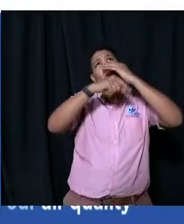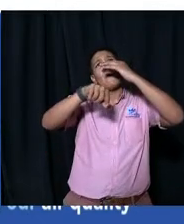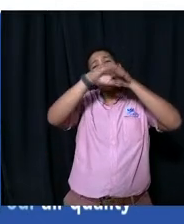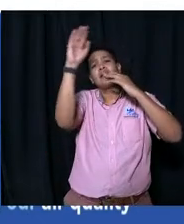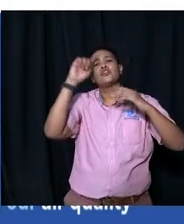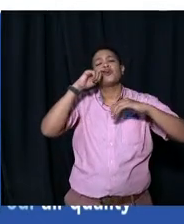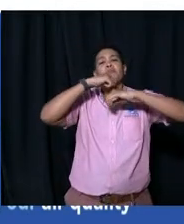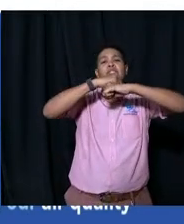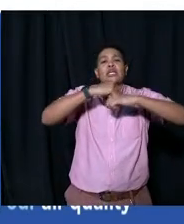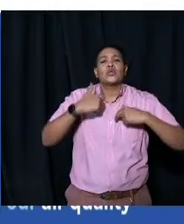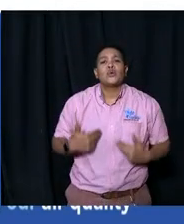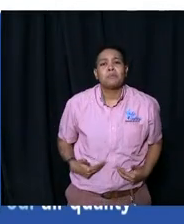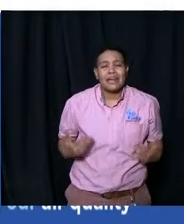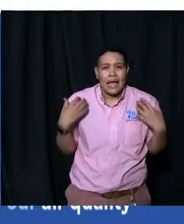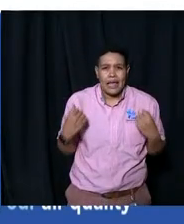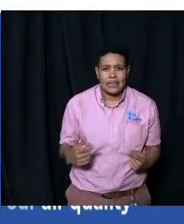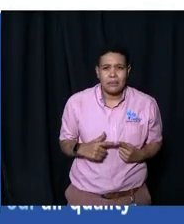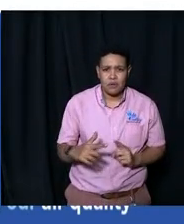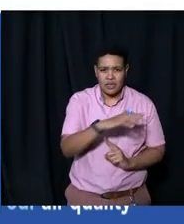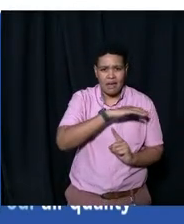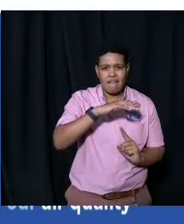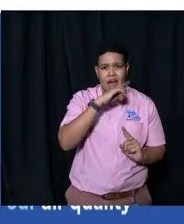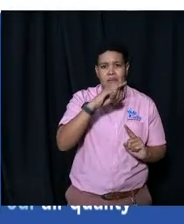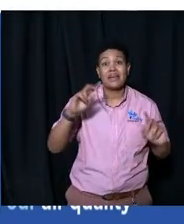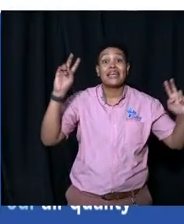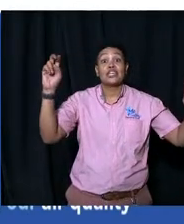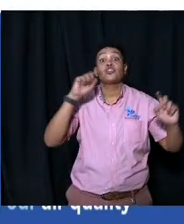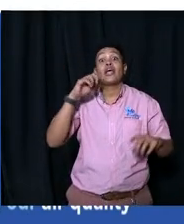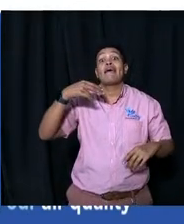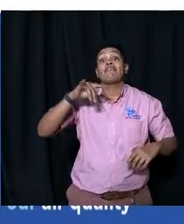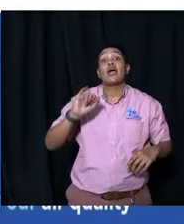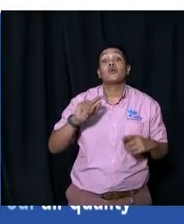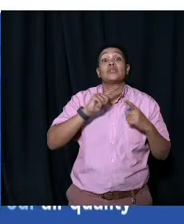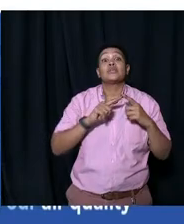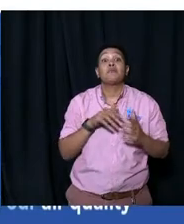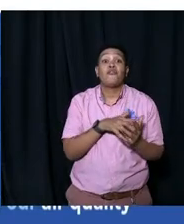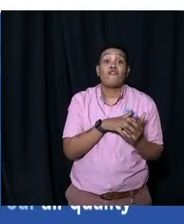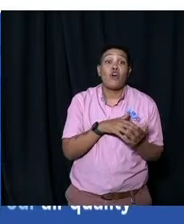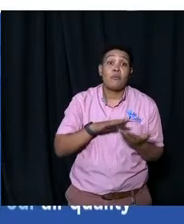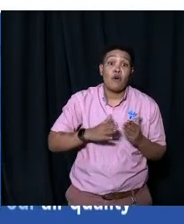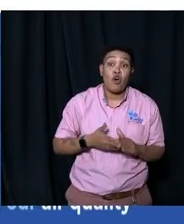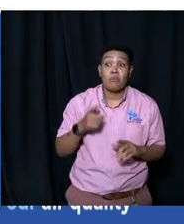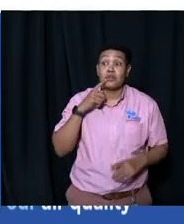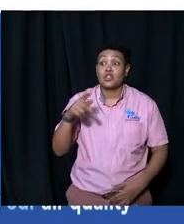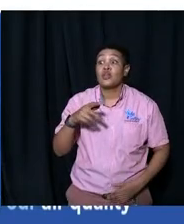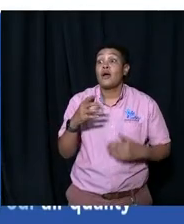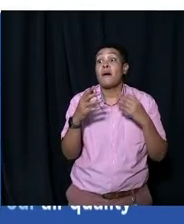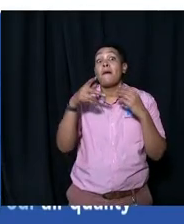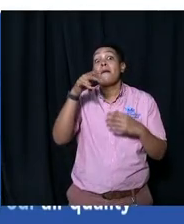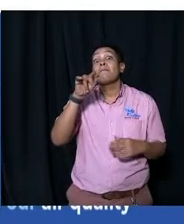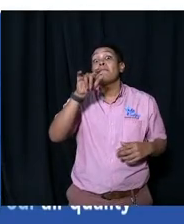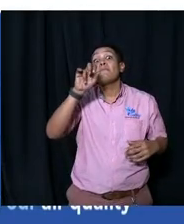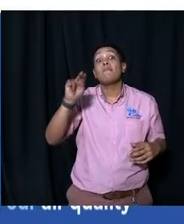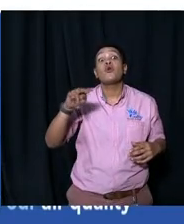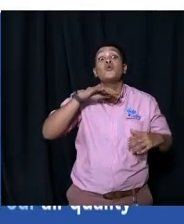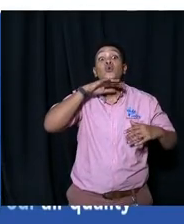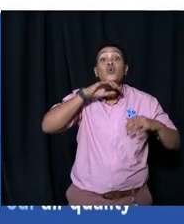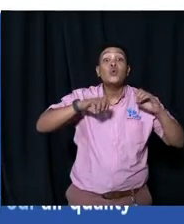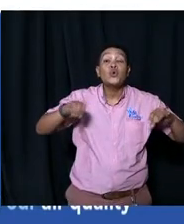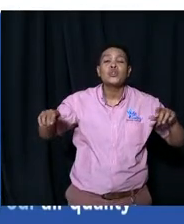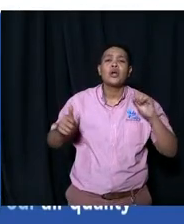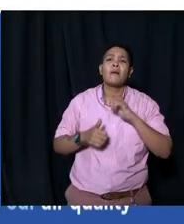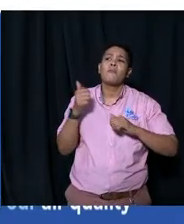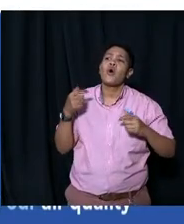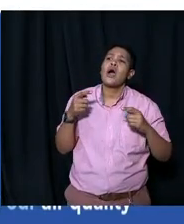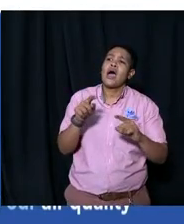human health and the environment. There are also issues of equity and vulnerable communities. Pollution most harmful impacts on human